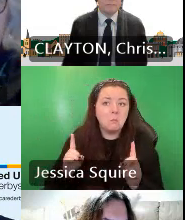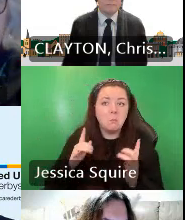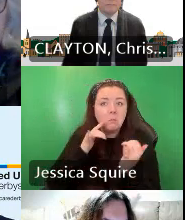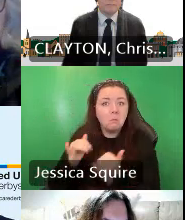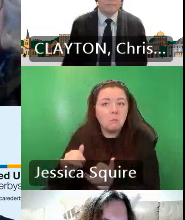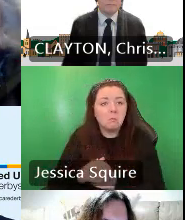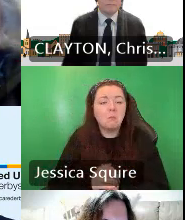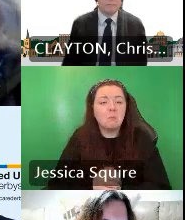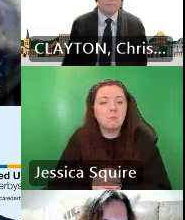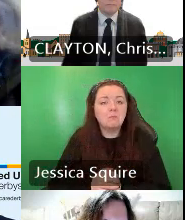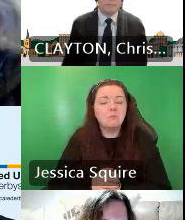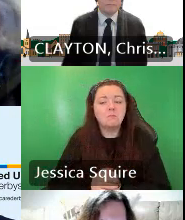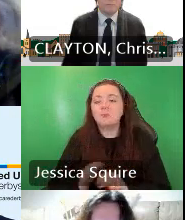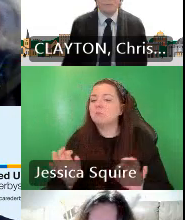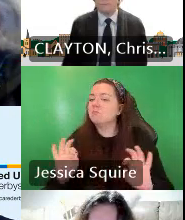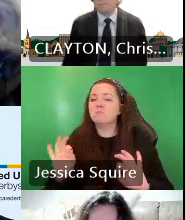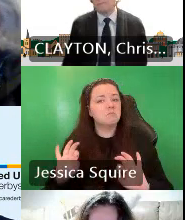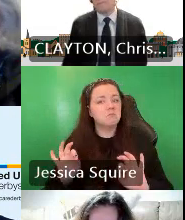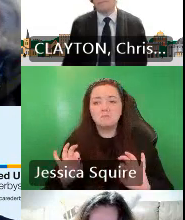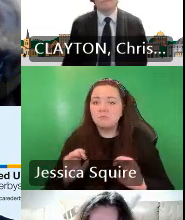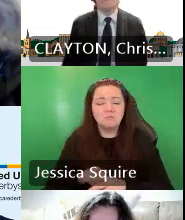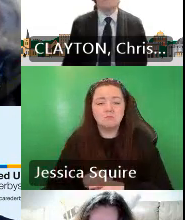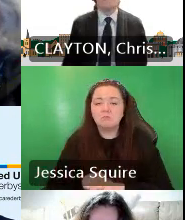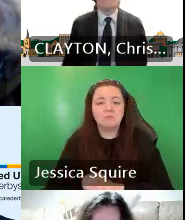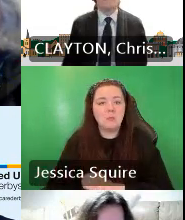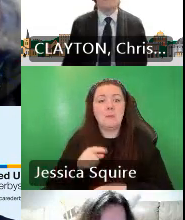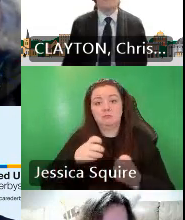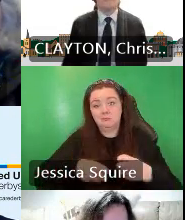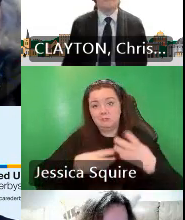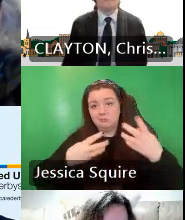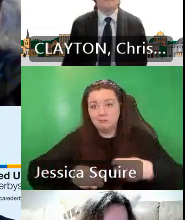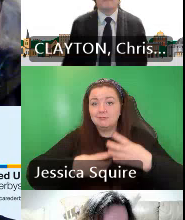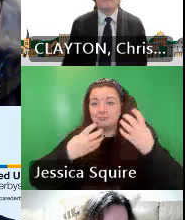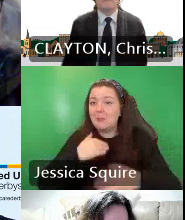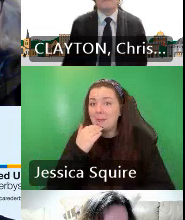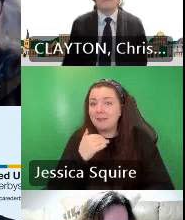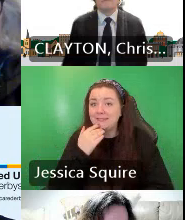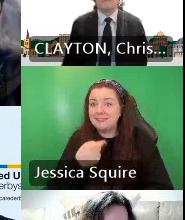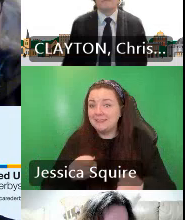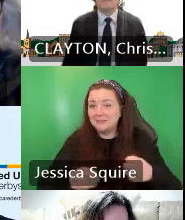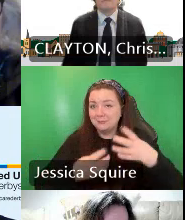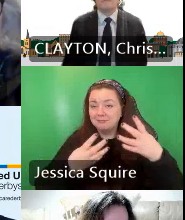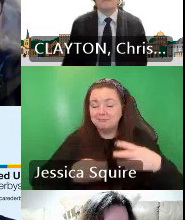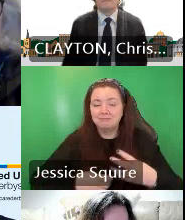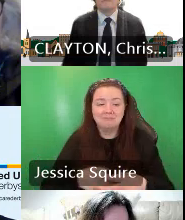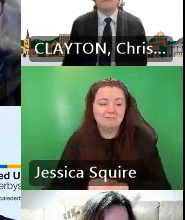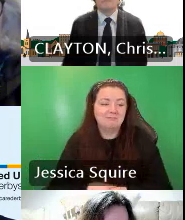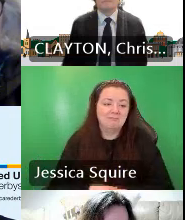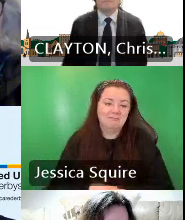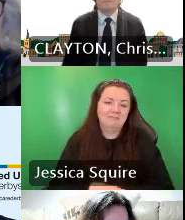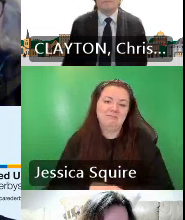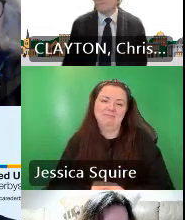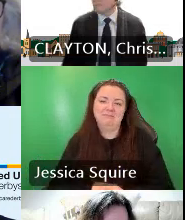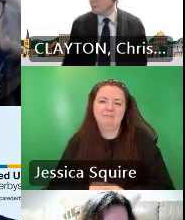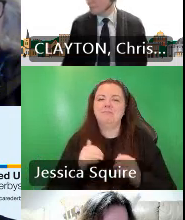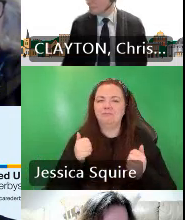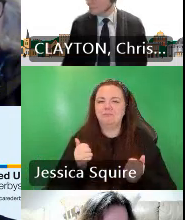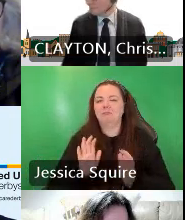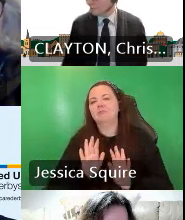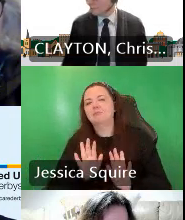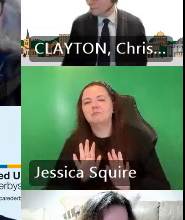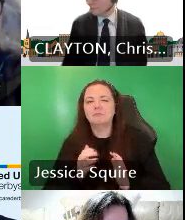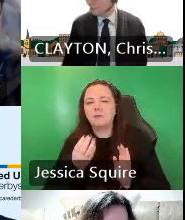No questions, but plenty of things being loaded into Slido. Yeah, wonderful. We'll just give people a few